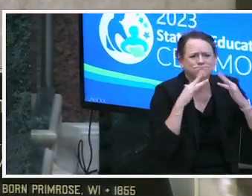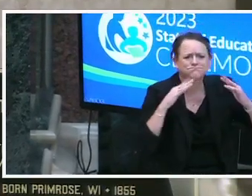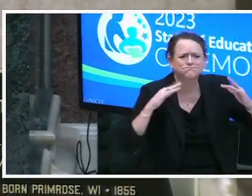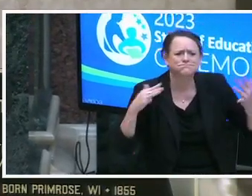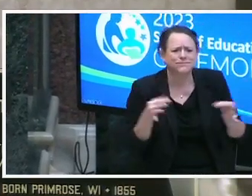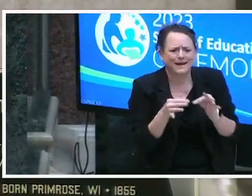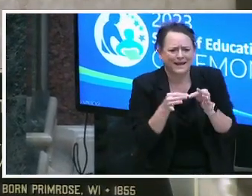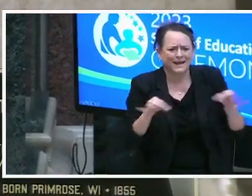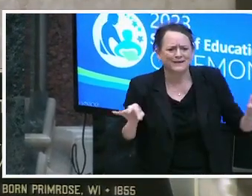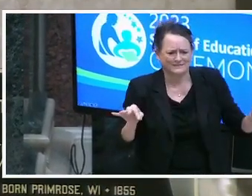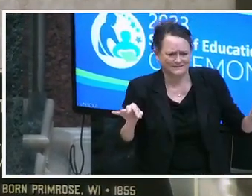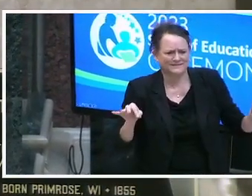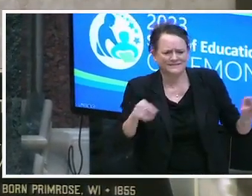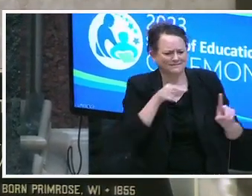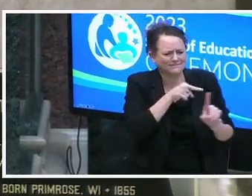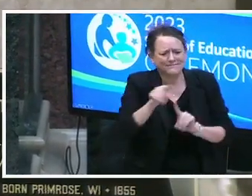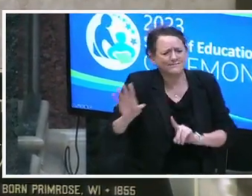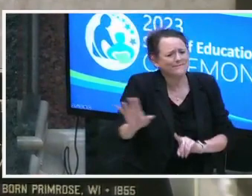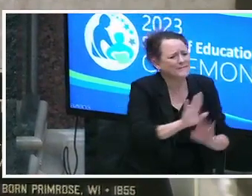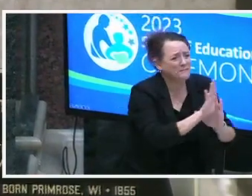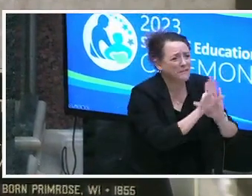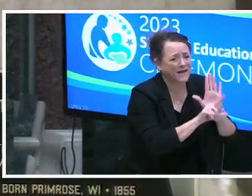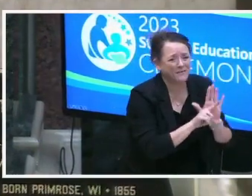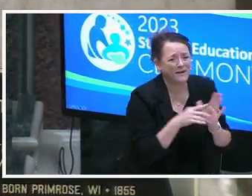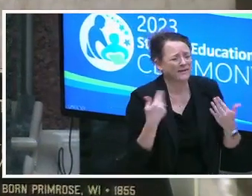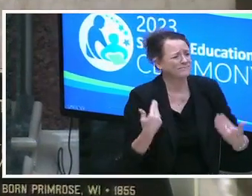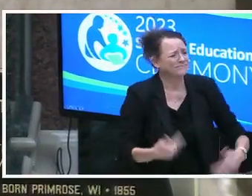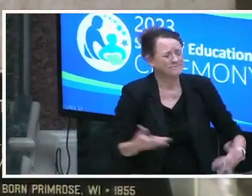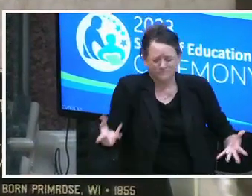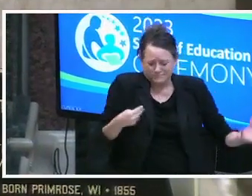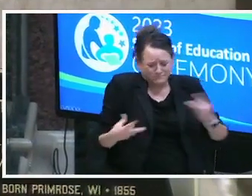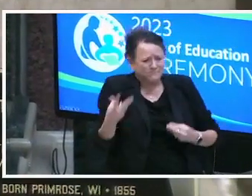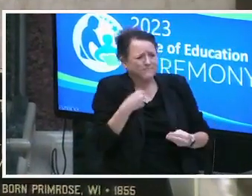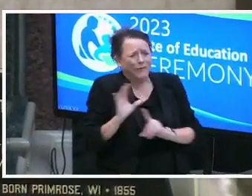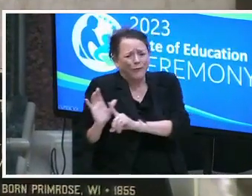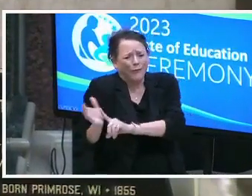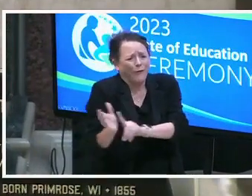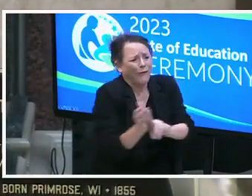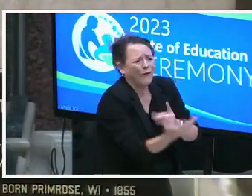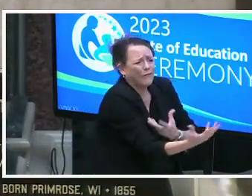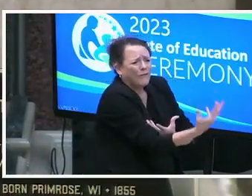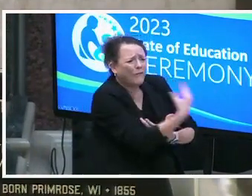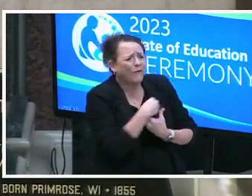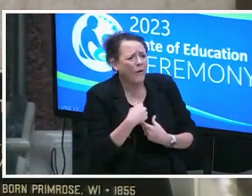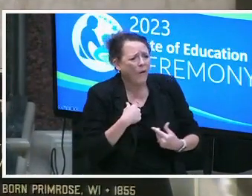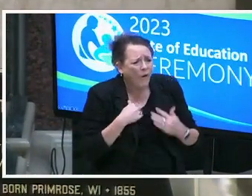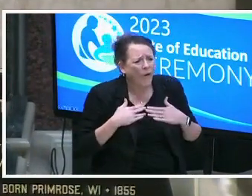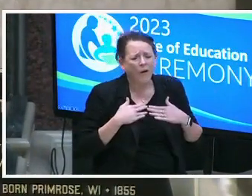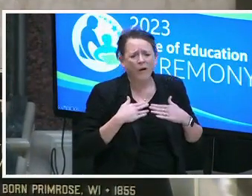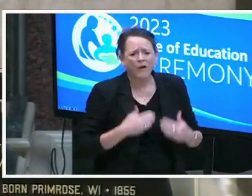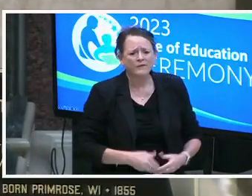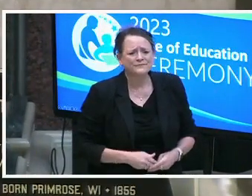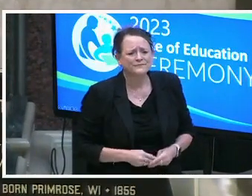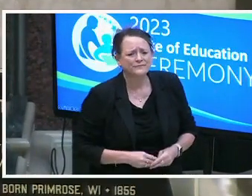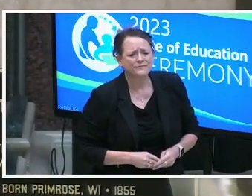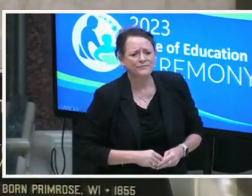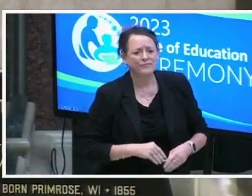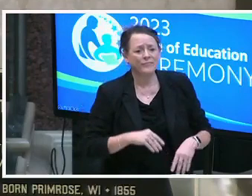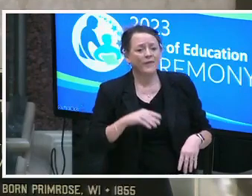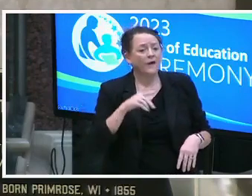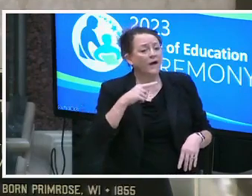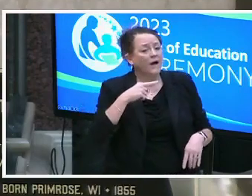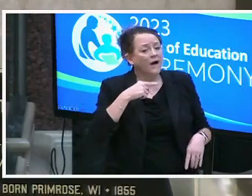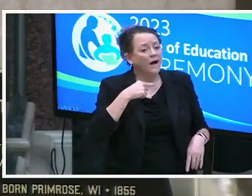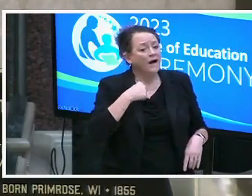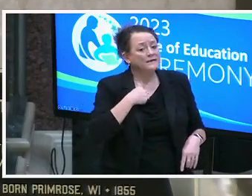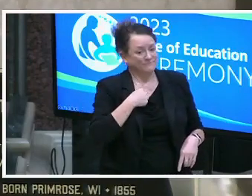diversity and the spectrum of perspectives they represent. And some of that richness is thanks to the